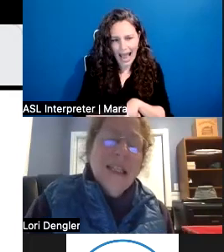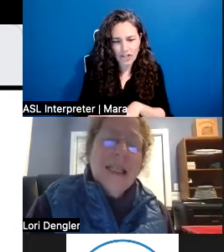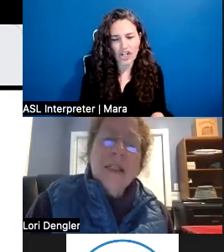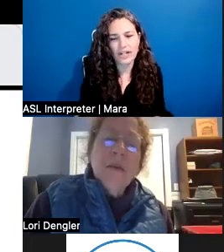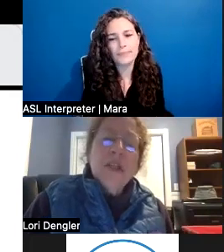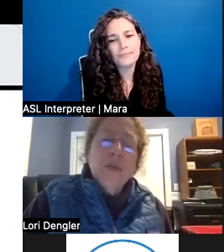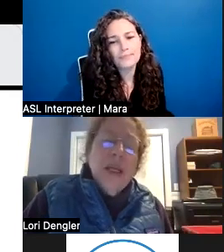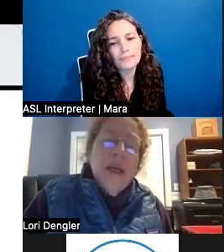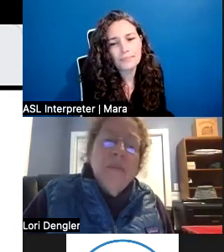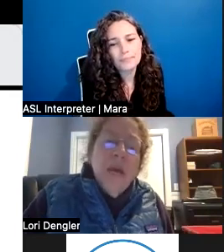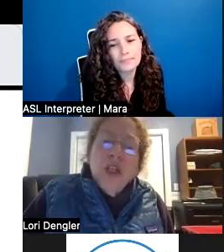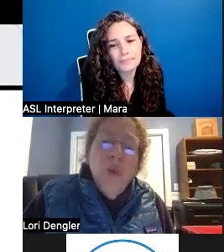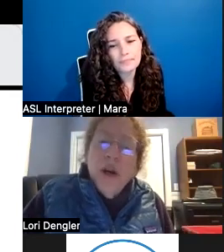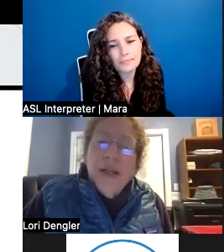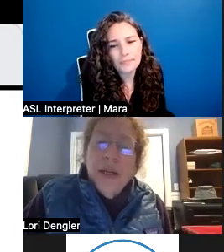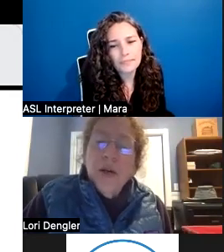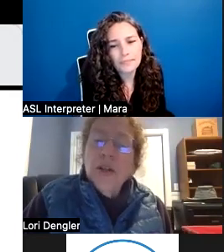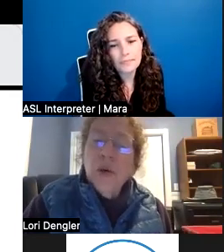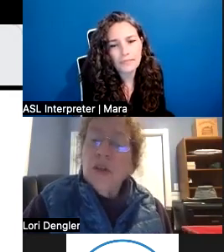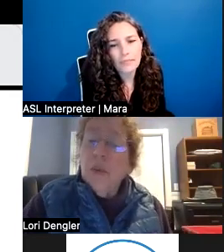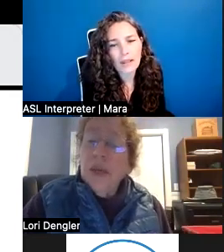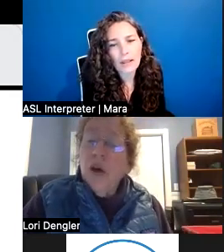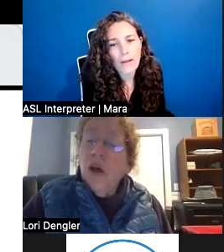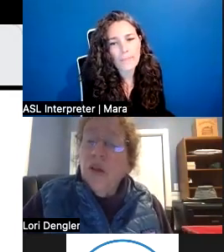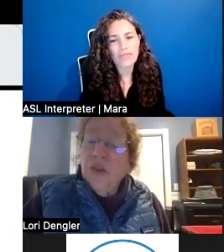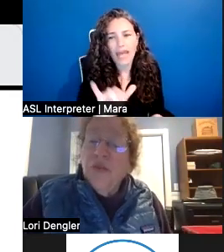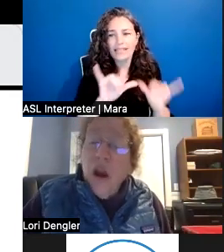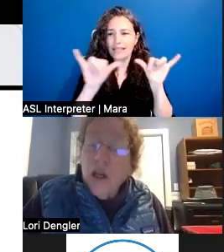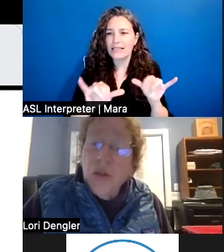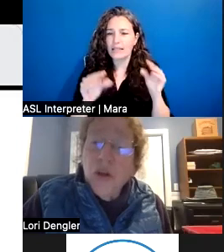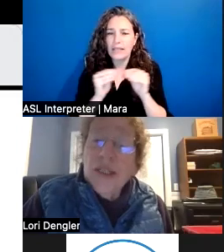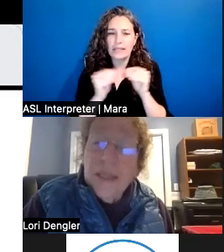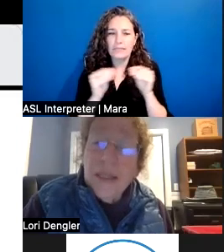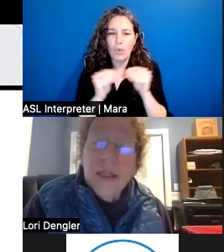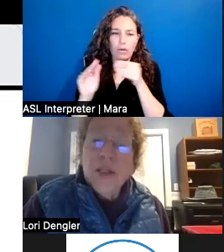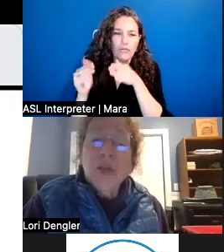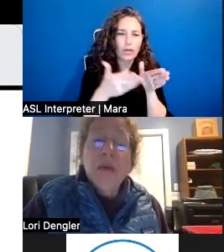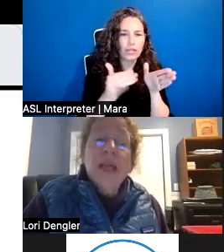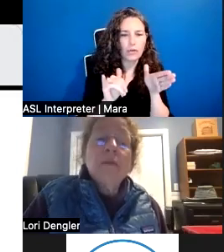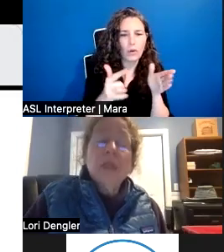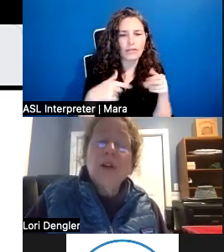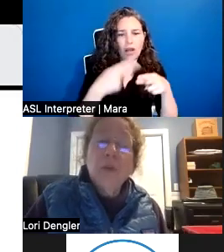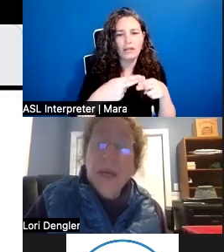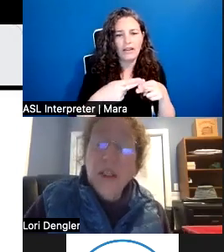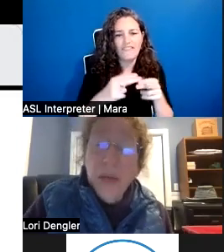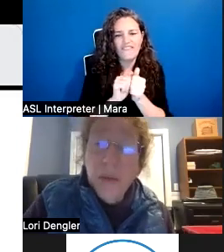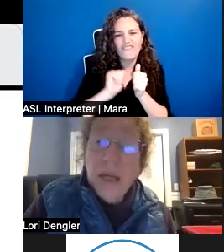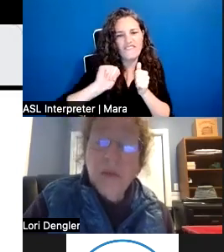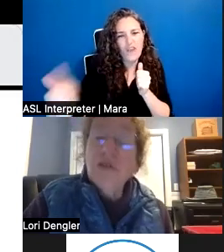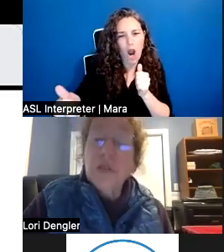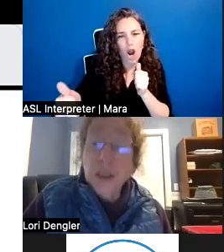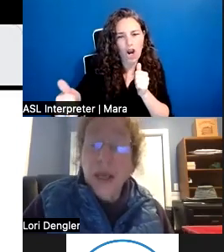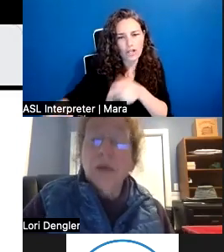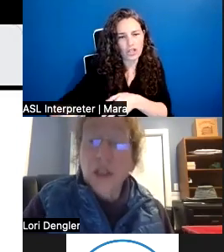that system is really much more geared towards what we call the far source, the distant tsunami, the big tsunami